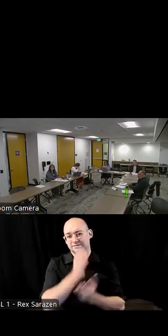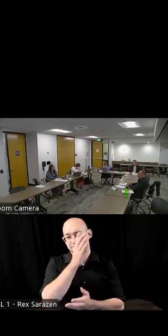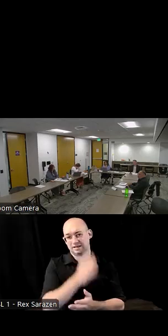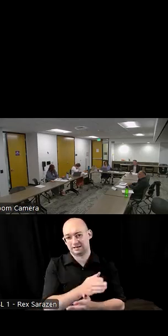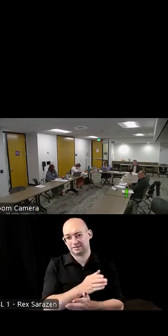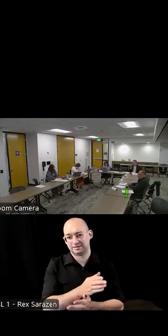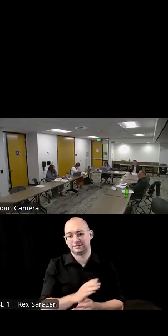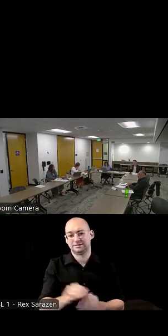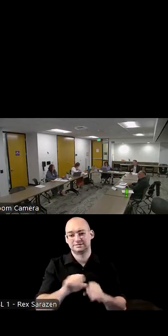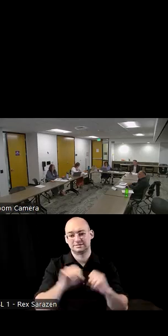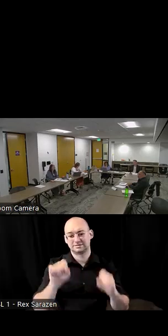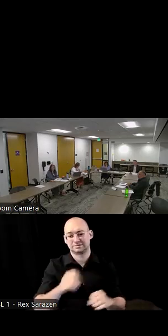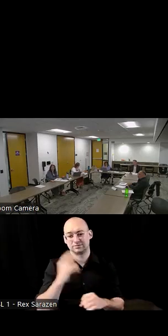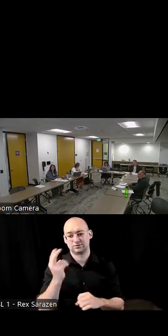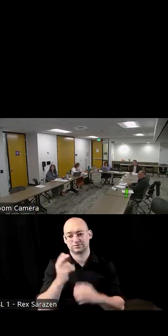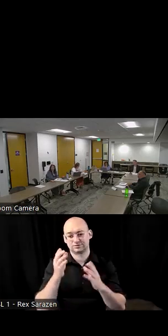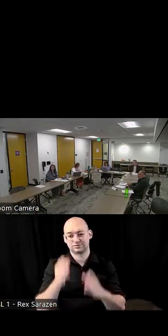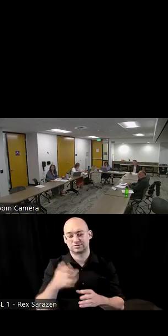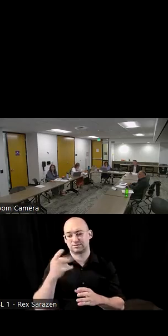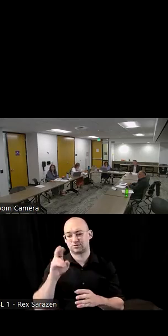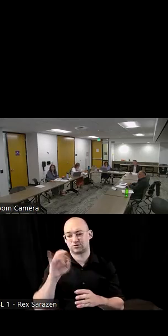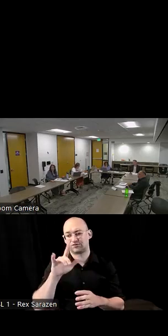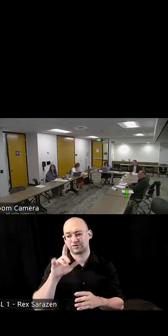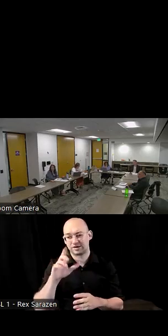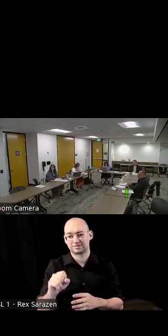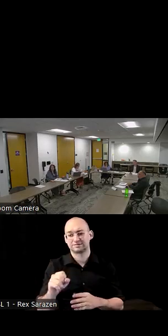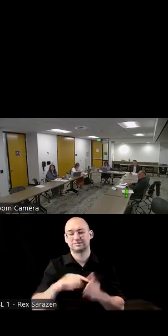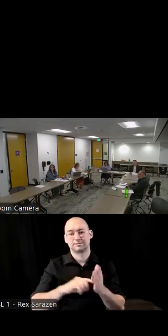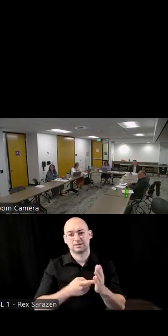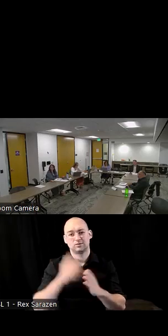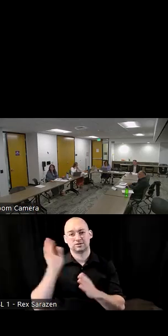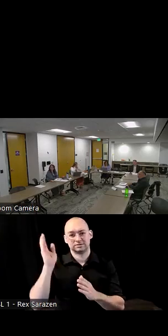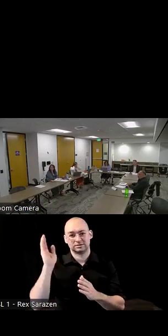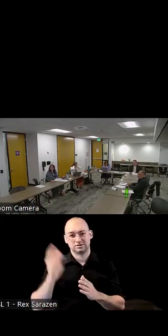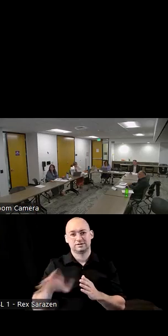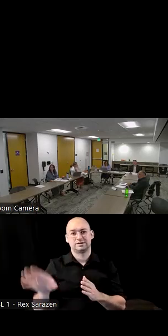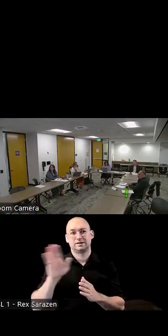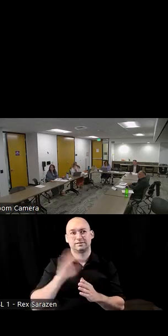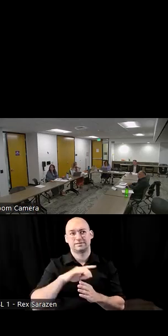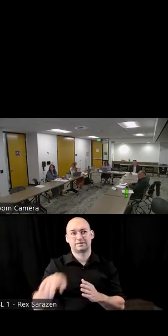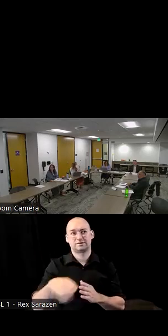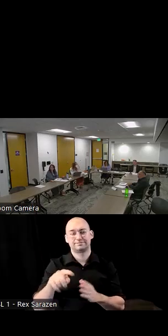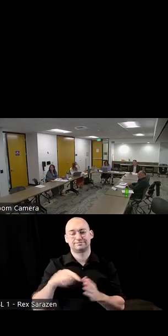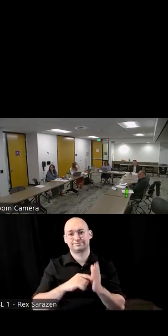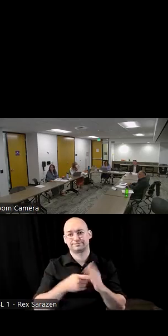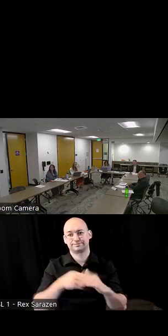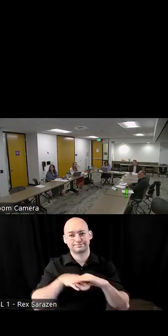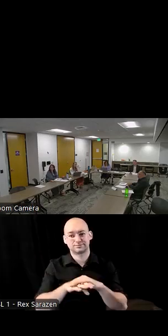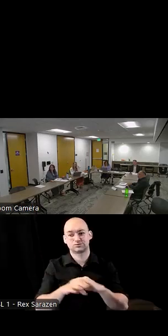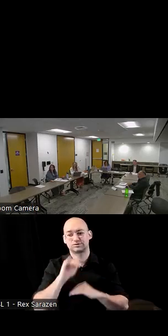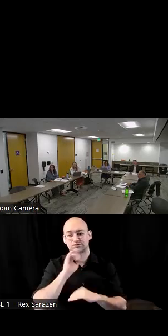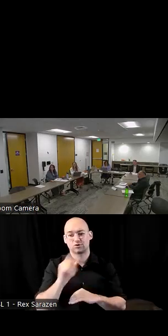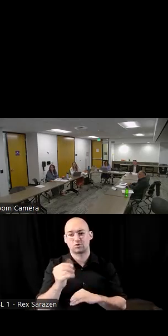system users, which were all the profiles that I mentioned at the beginning of the presentation. Their initial entry point likely would be the No Wrong